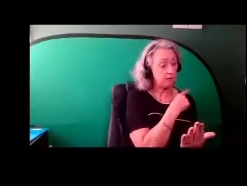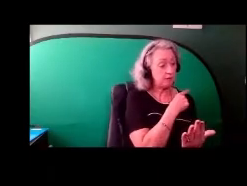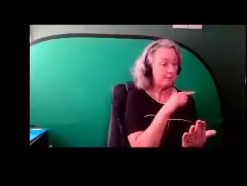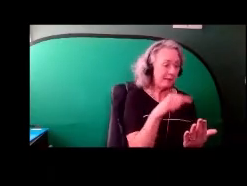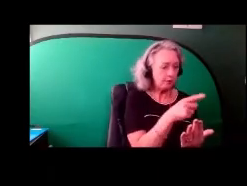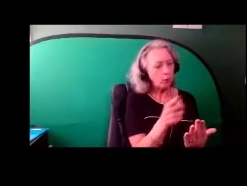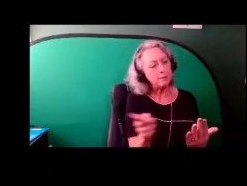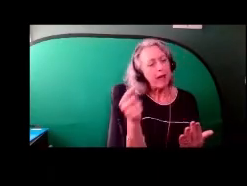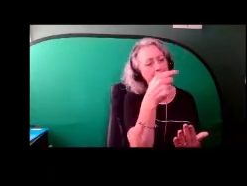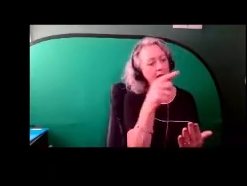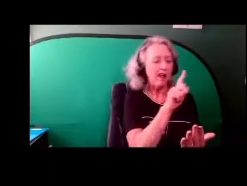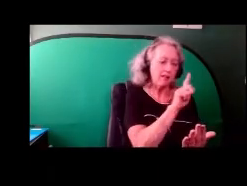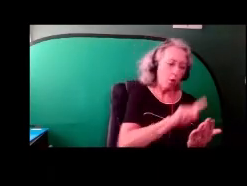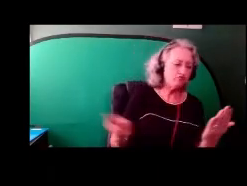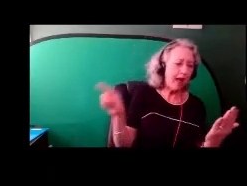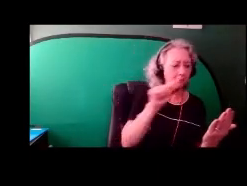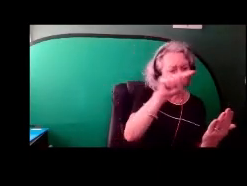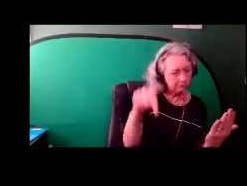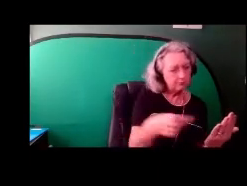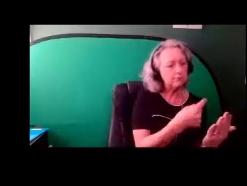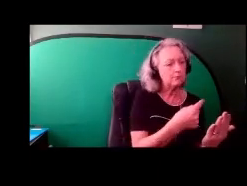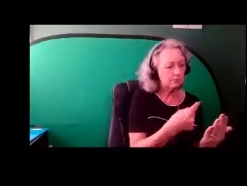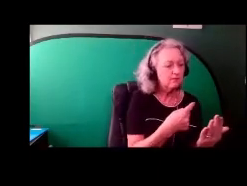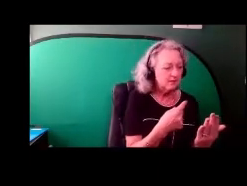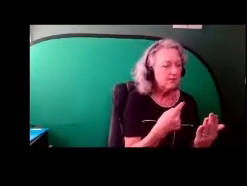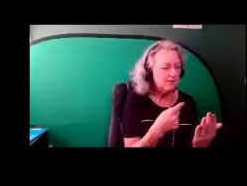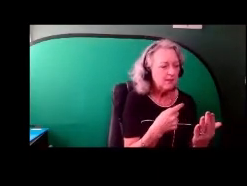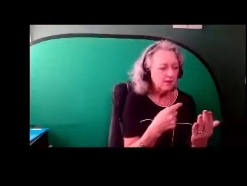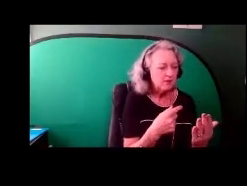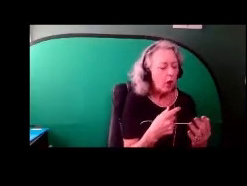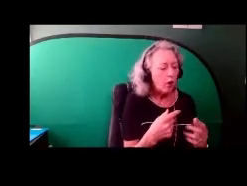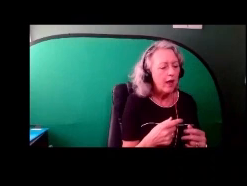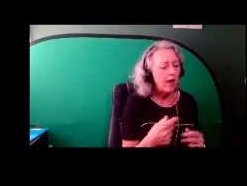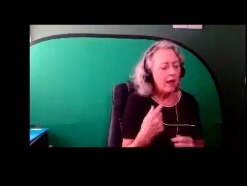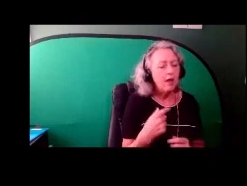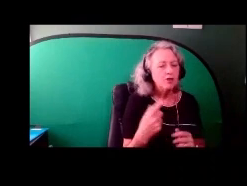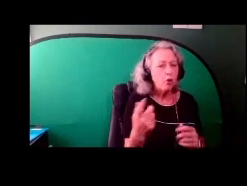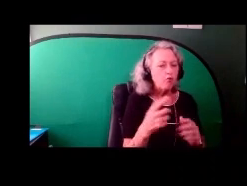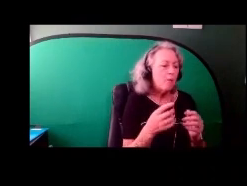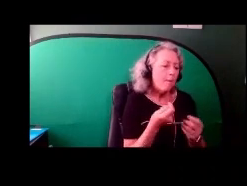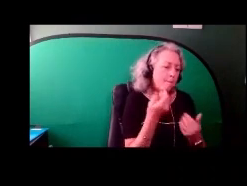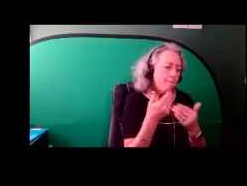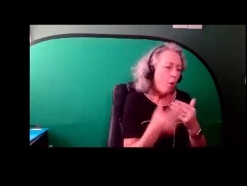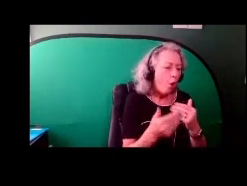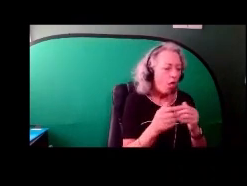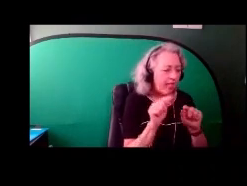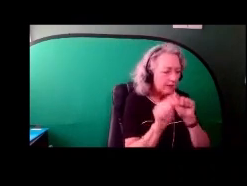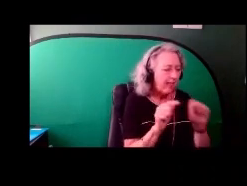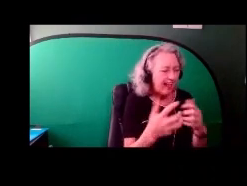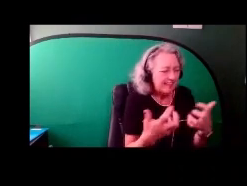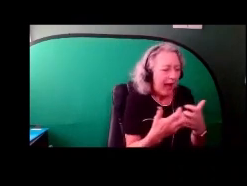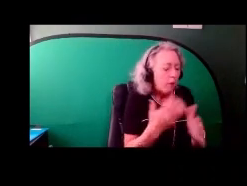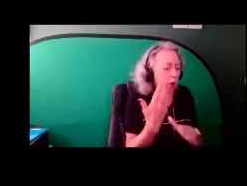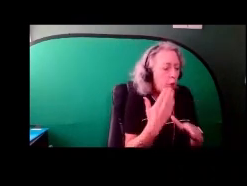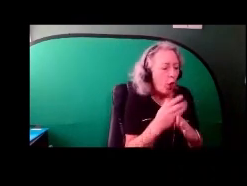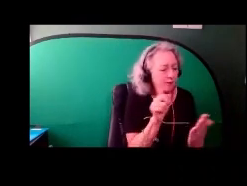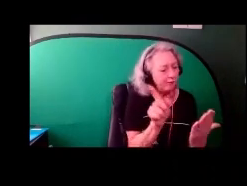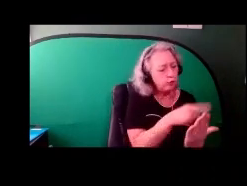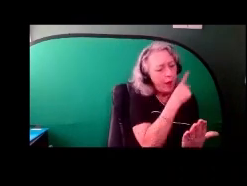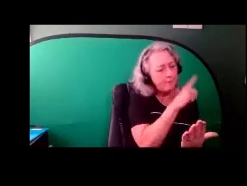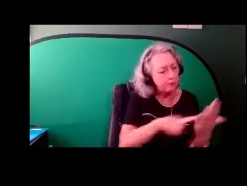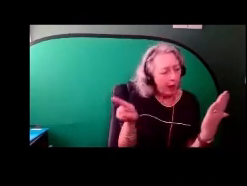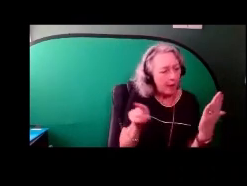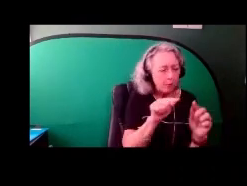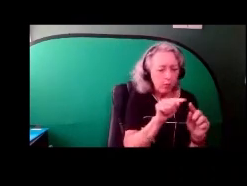I think, to be honest, most people will probably swipe left and right more than they would explore by touch. But that's how those gestures work.